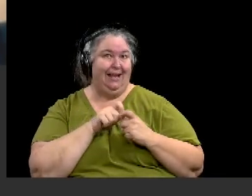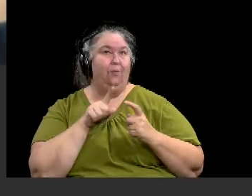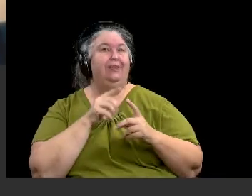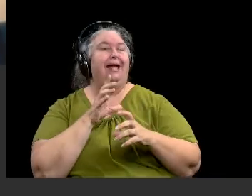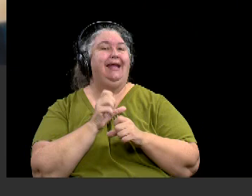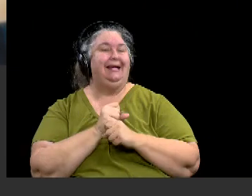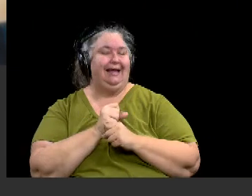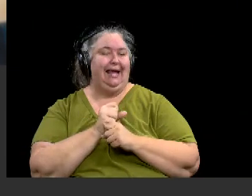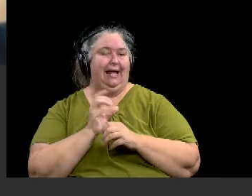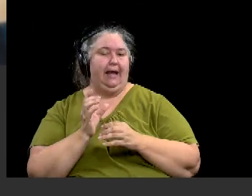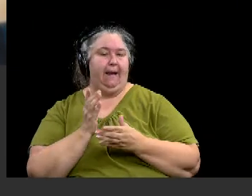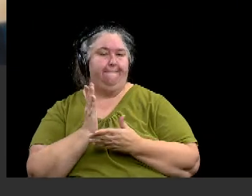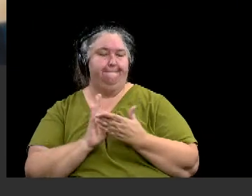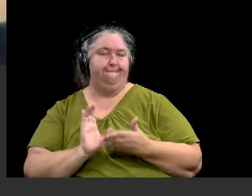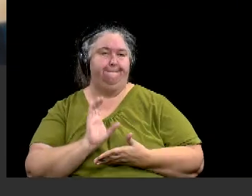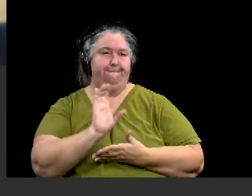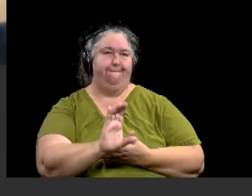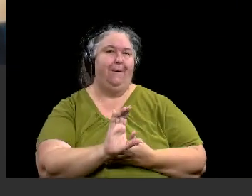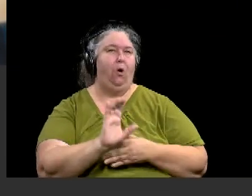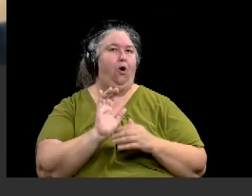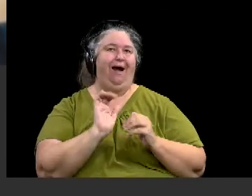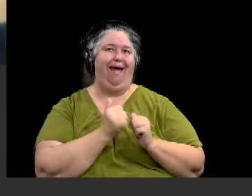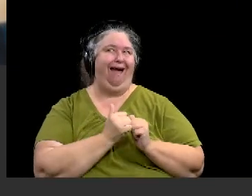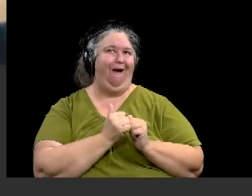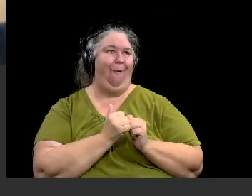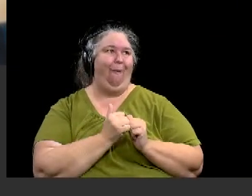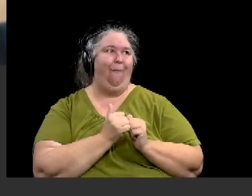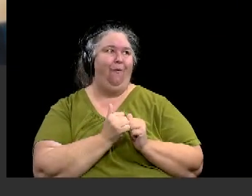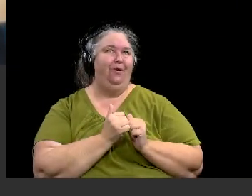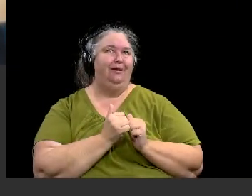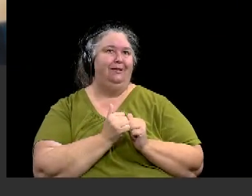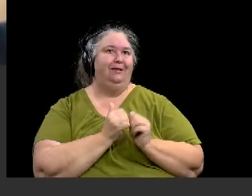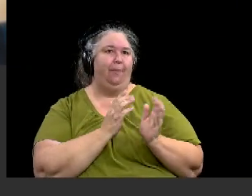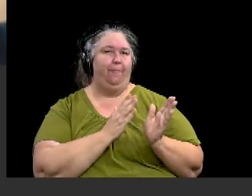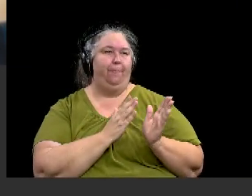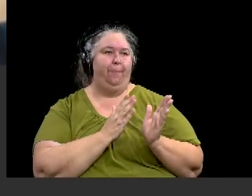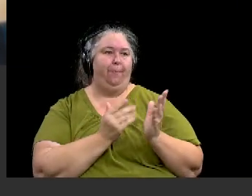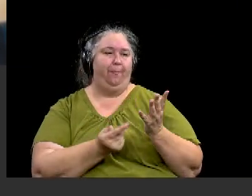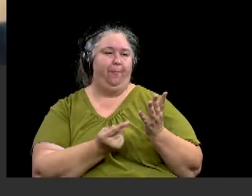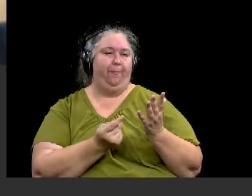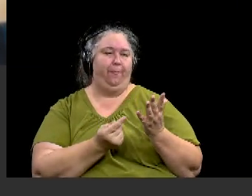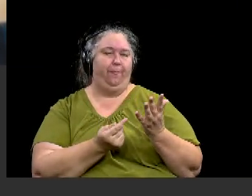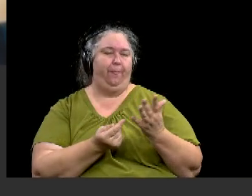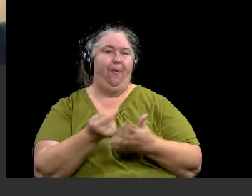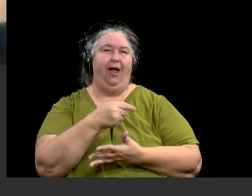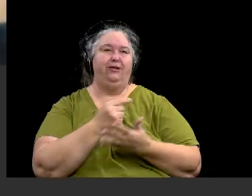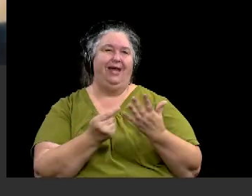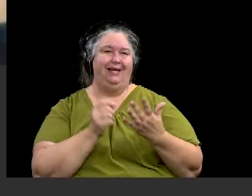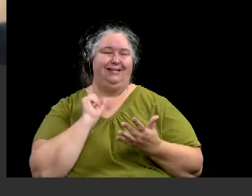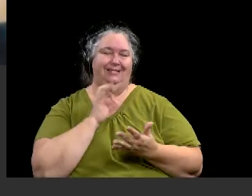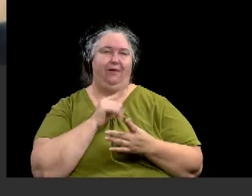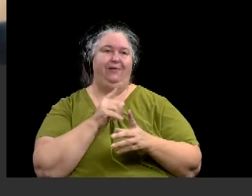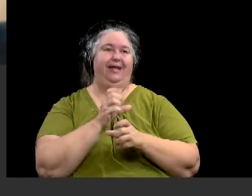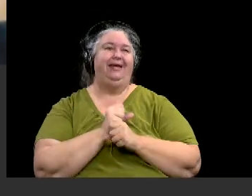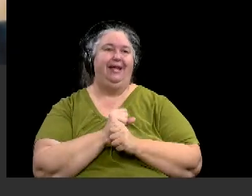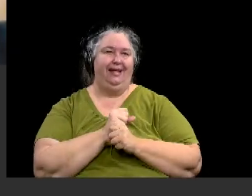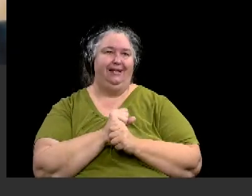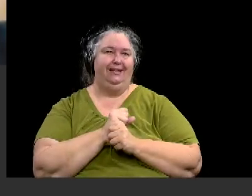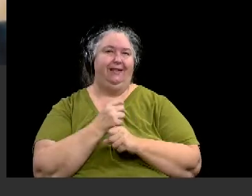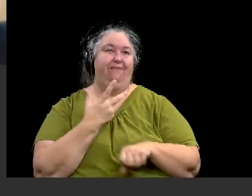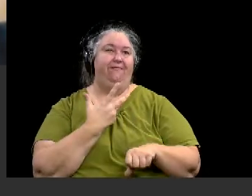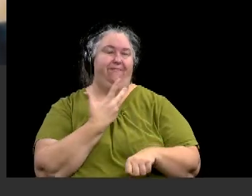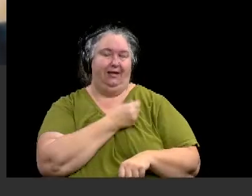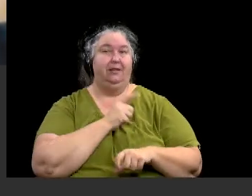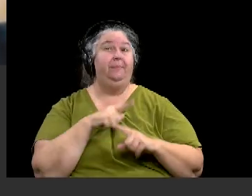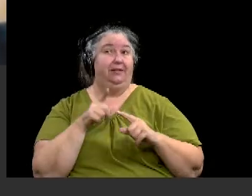to prioritize their staff once they do get that vaccine, but they have enrolled as a provider so far.